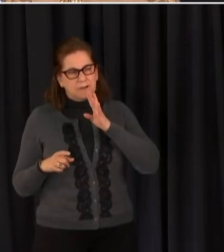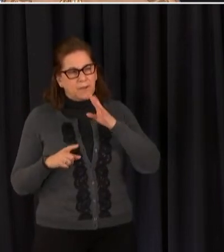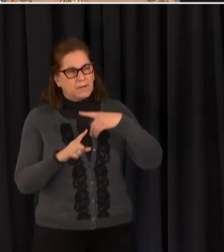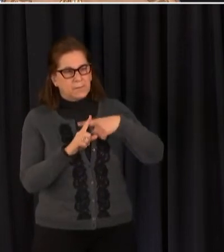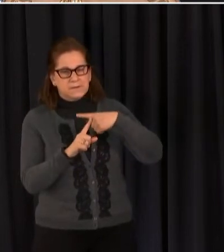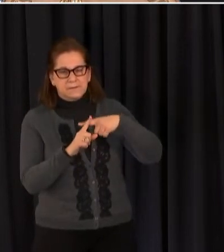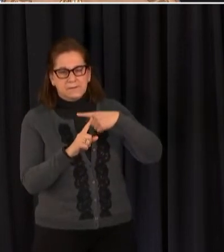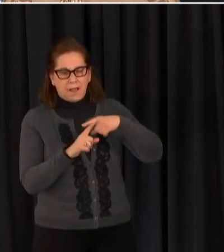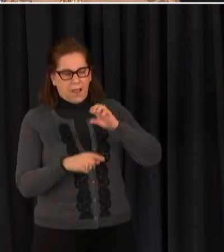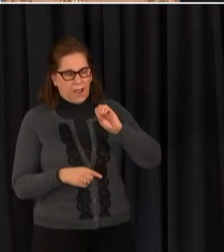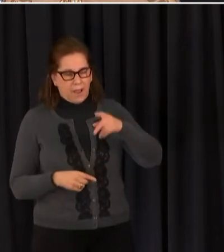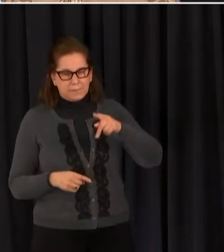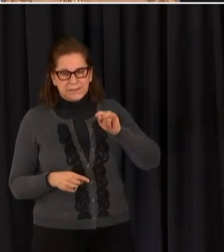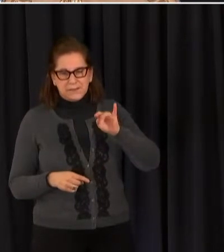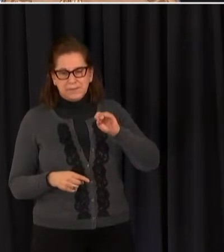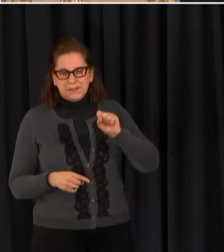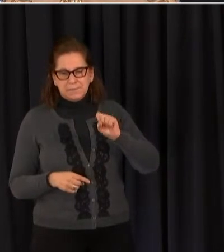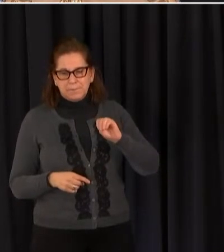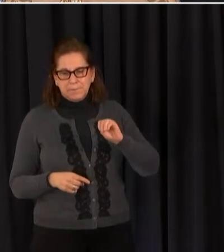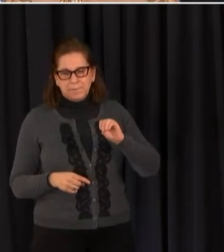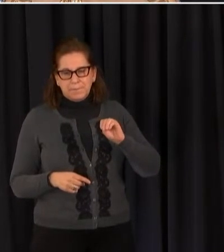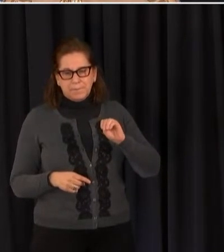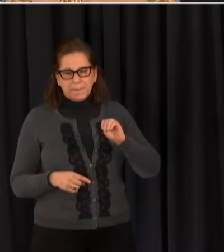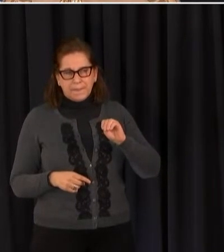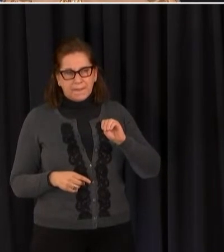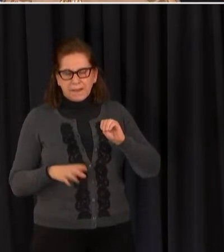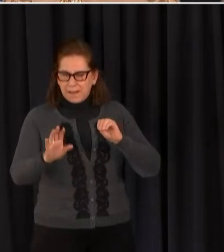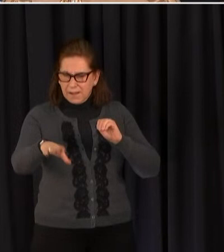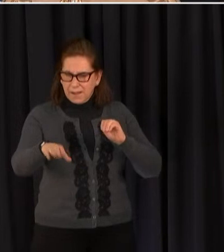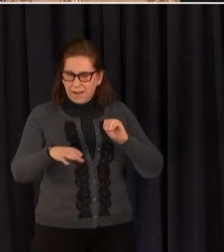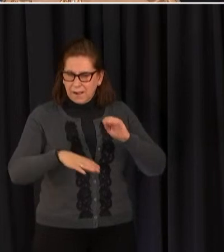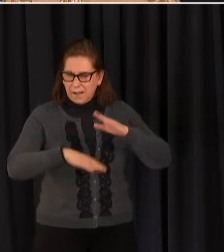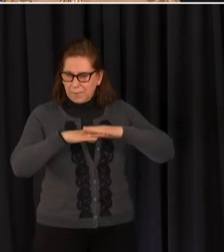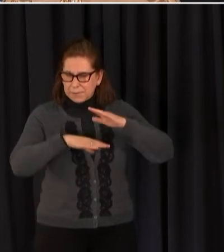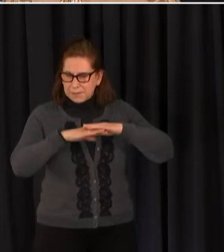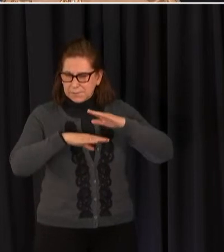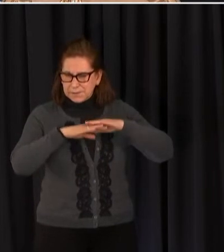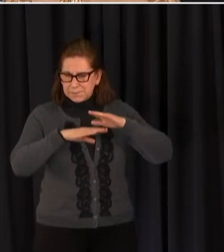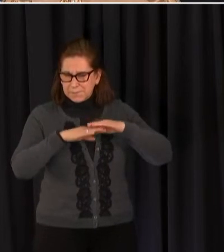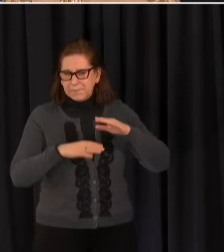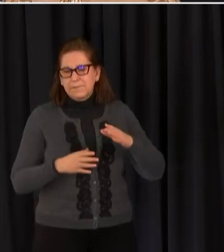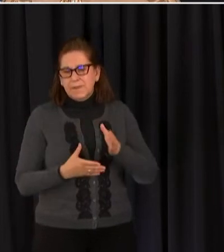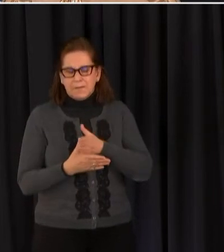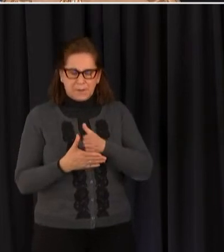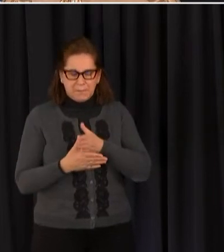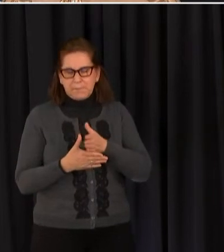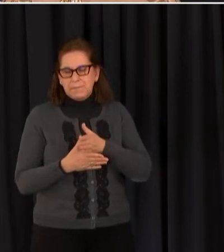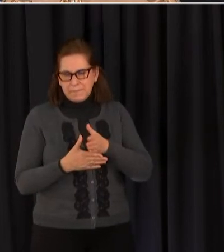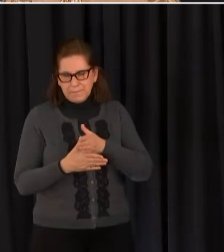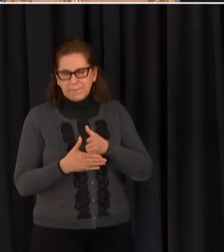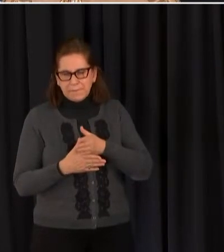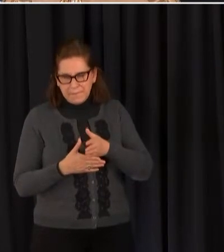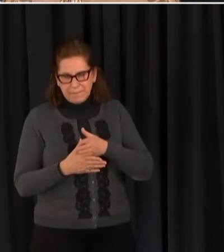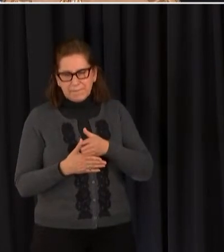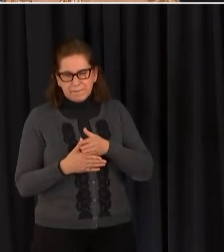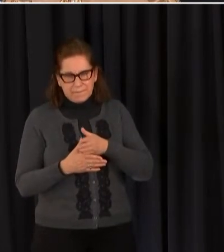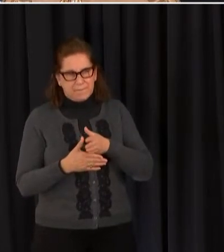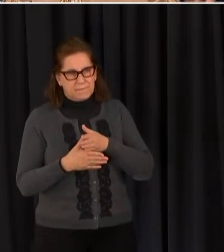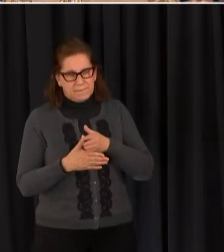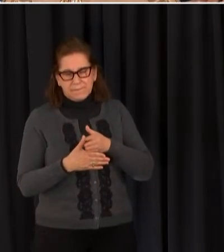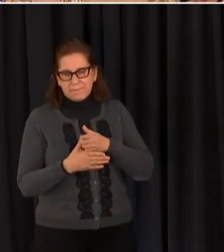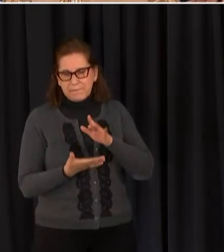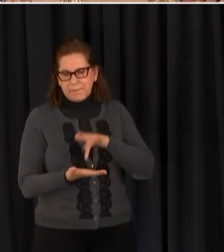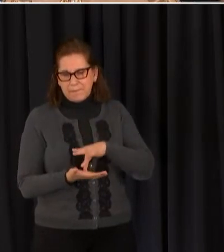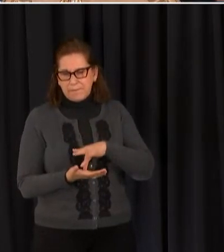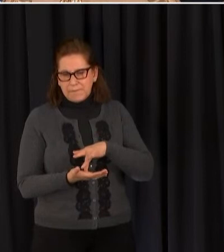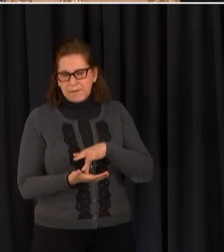that right now we still have some metrics that don't look good, that haven't really gone down since November when we were adding restrictions and now we're taking them